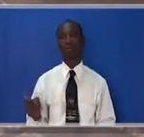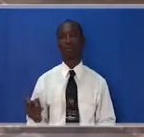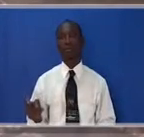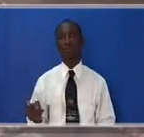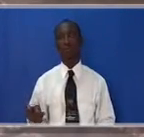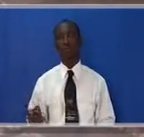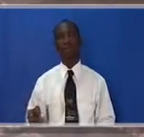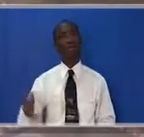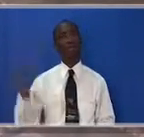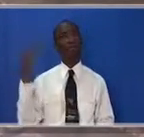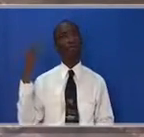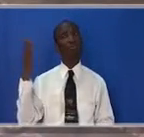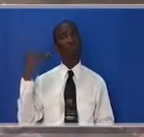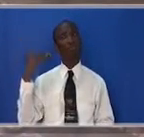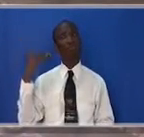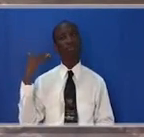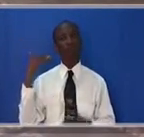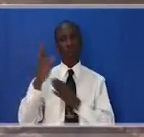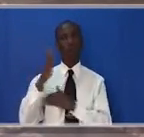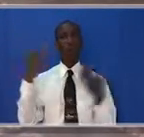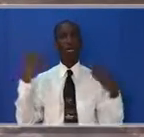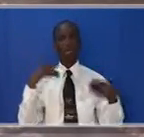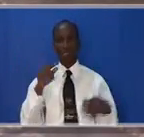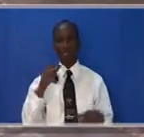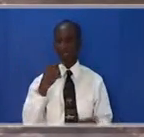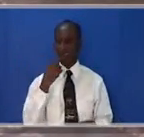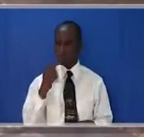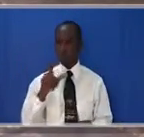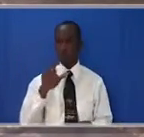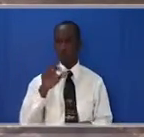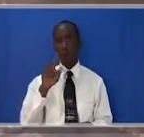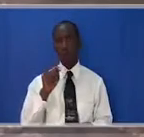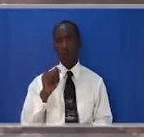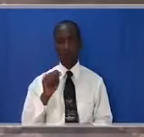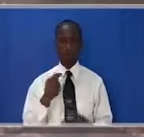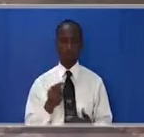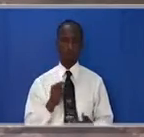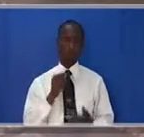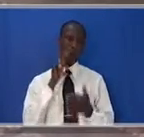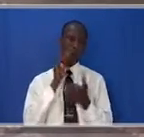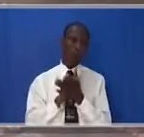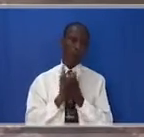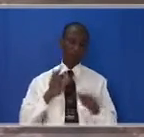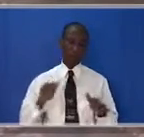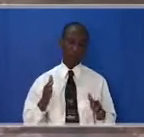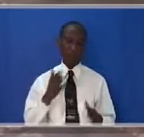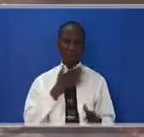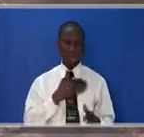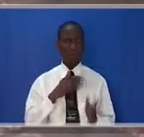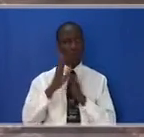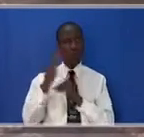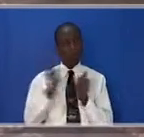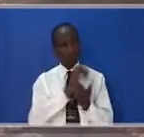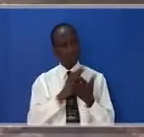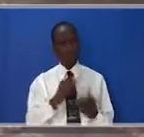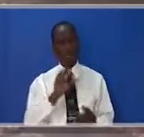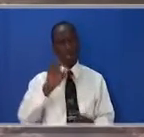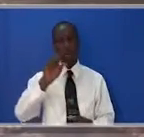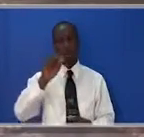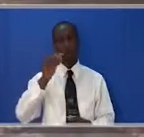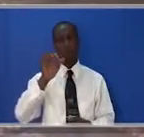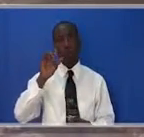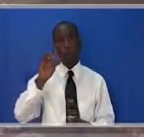In times of old, the angels of God told Lot, his wife, and his daughters that, escape for your life. So if